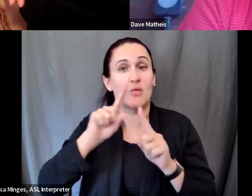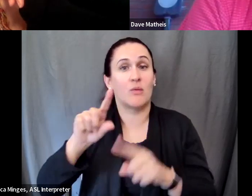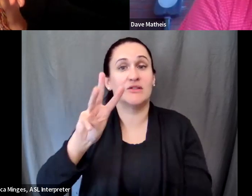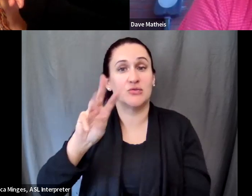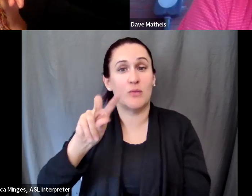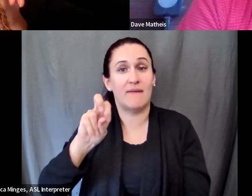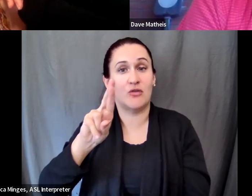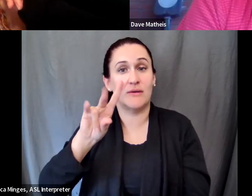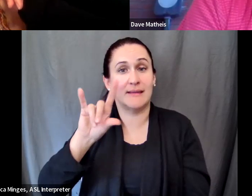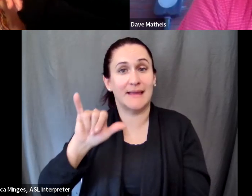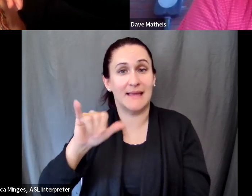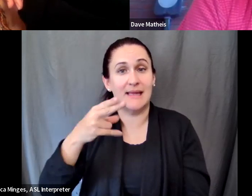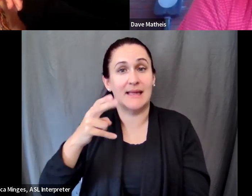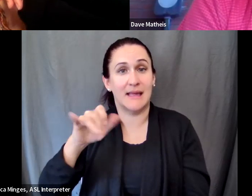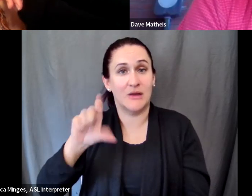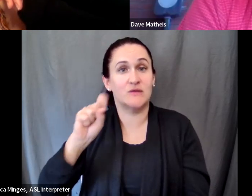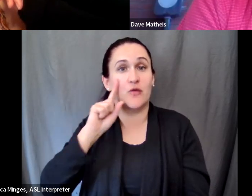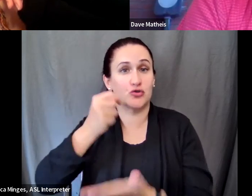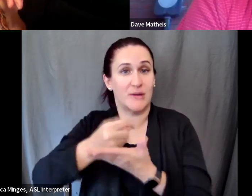TB. Well,